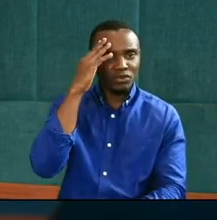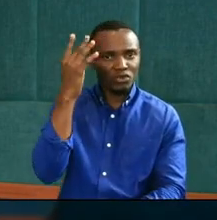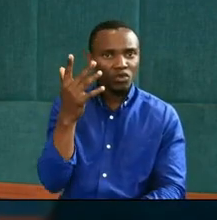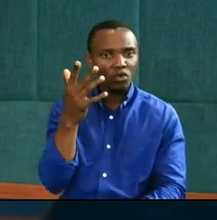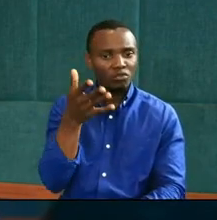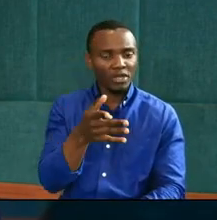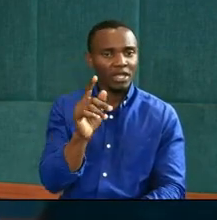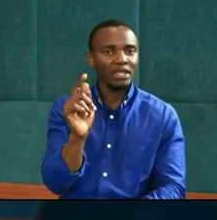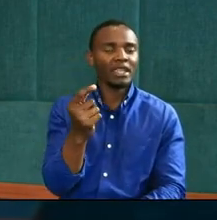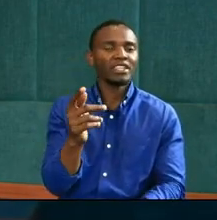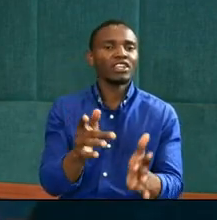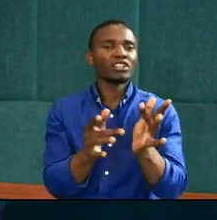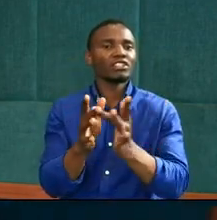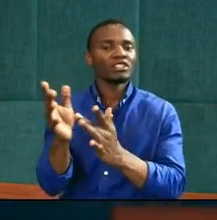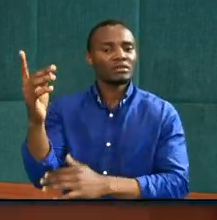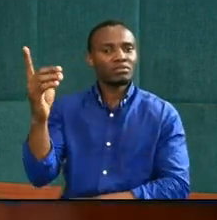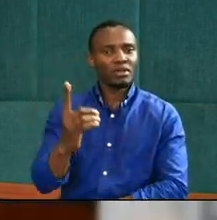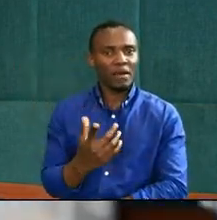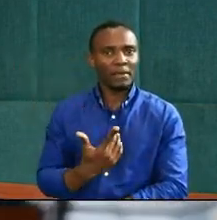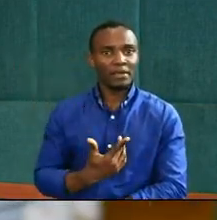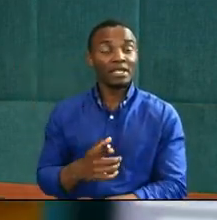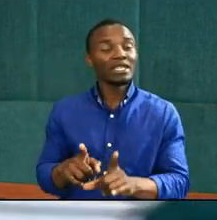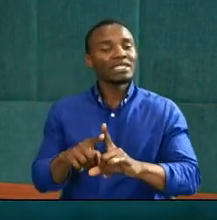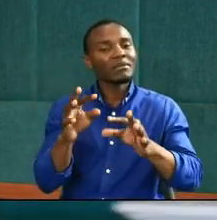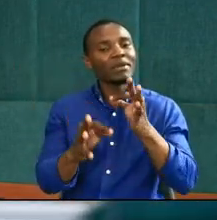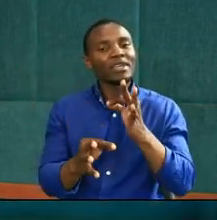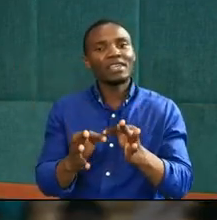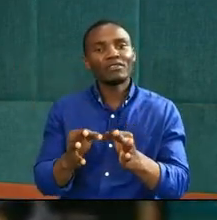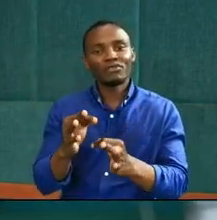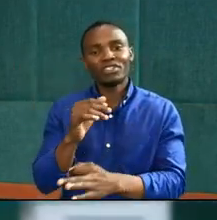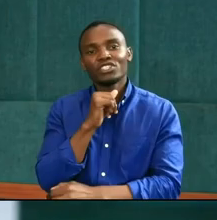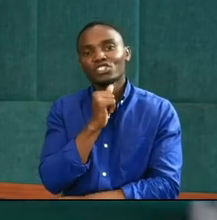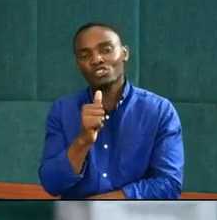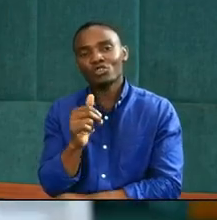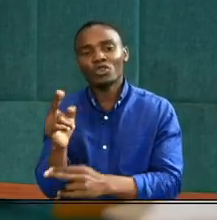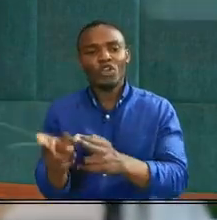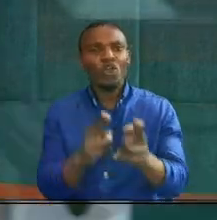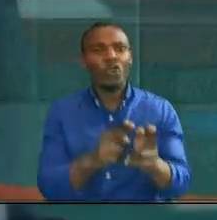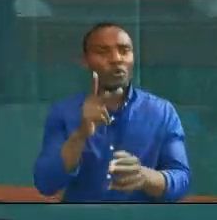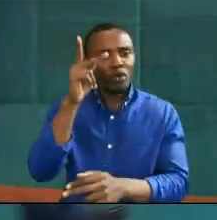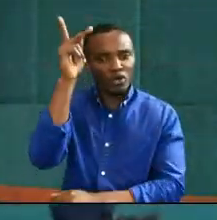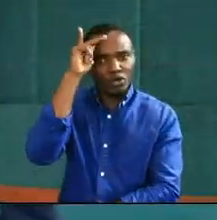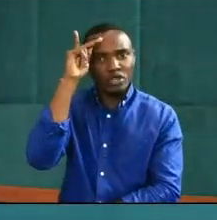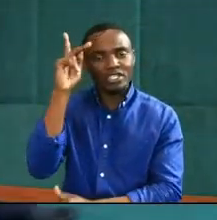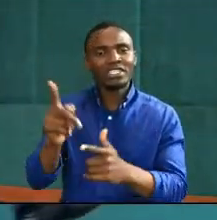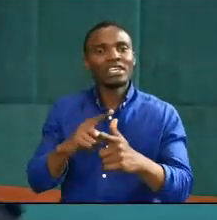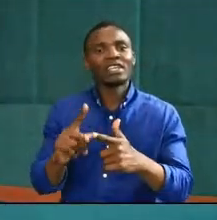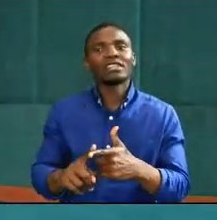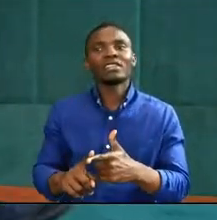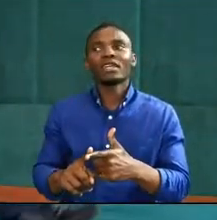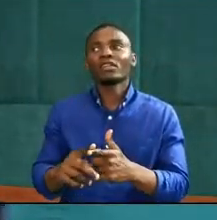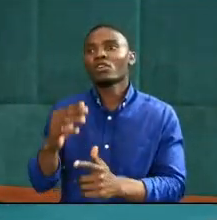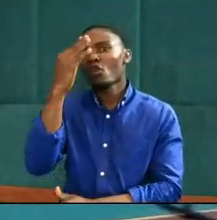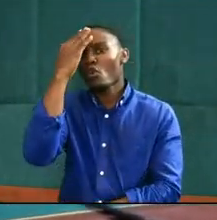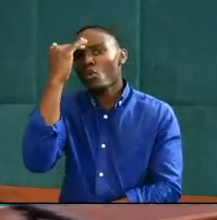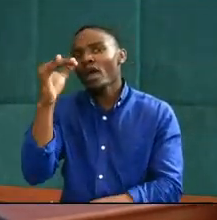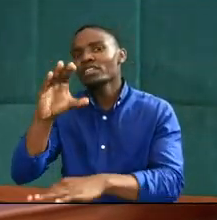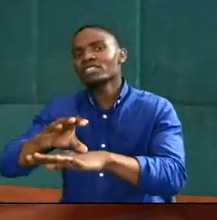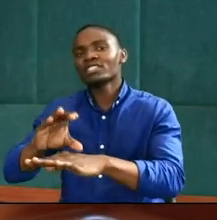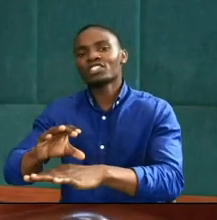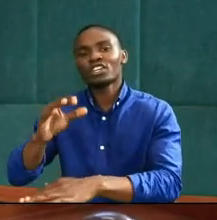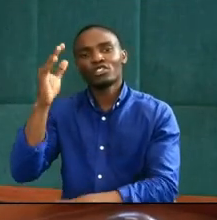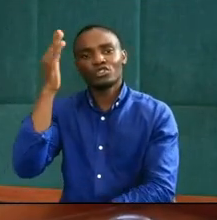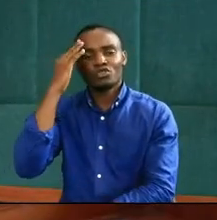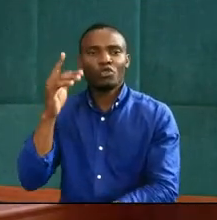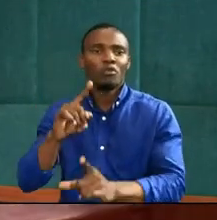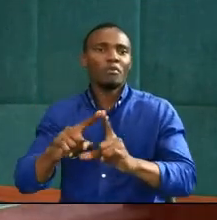in Kenya? And if it is not common knowledge in Kenya, how is it common knowledge in the church but not